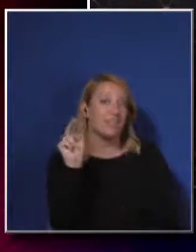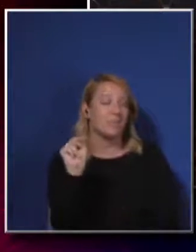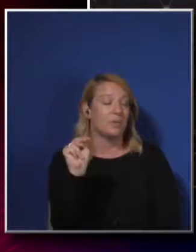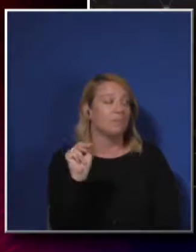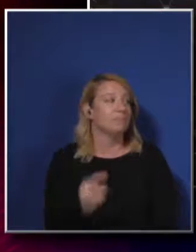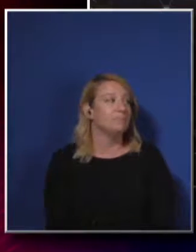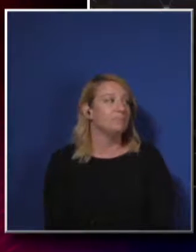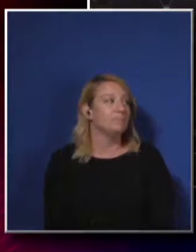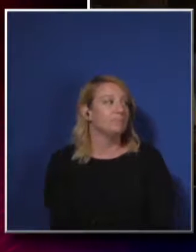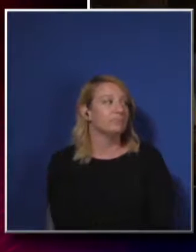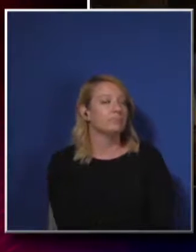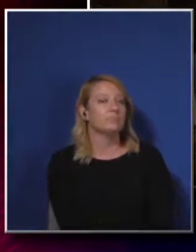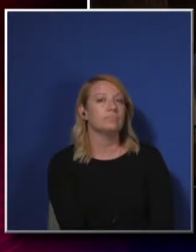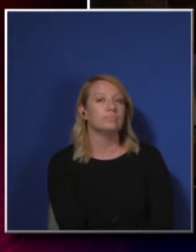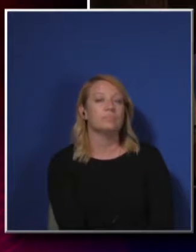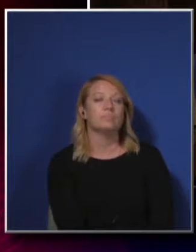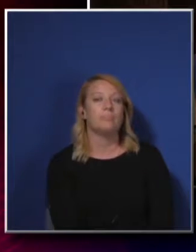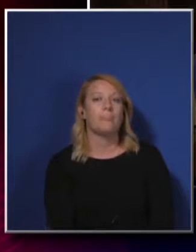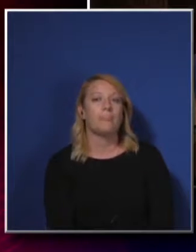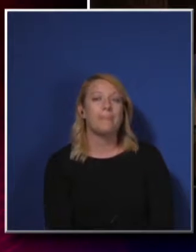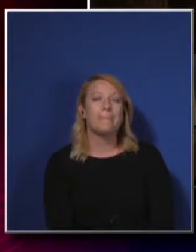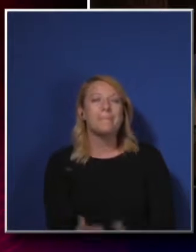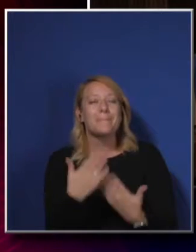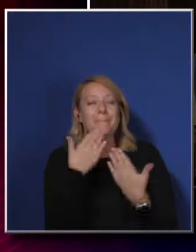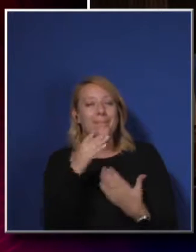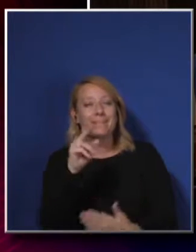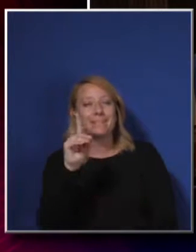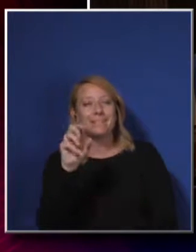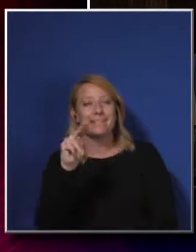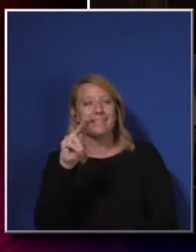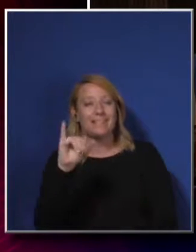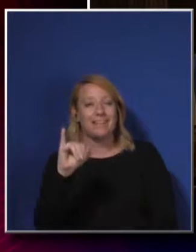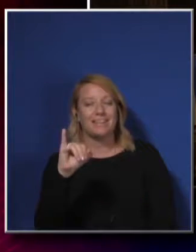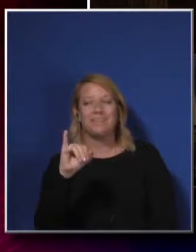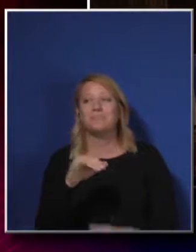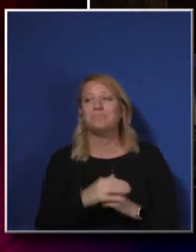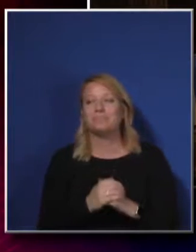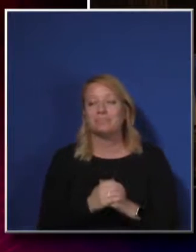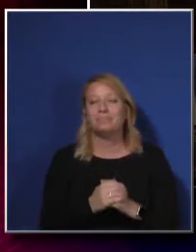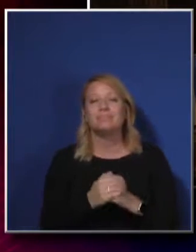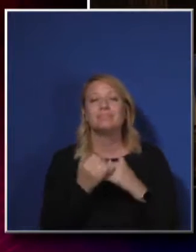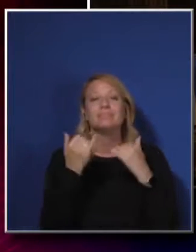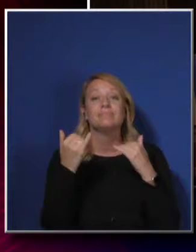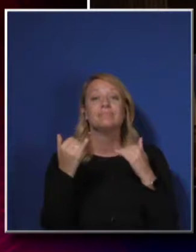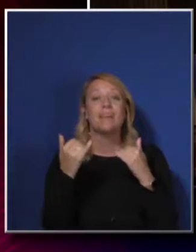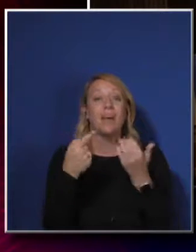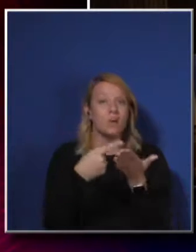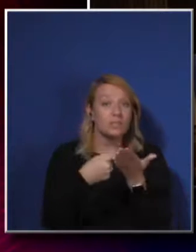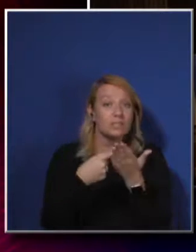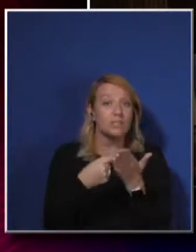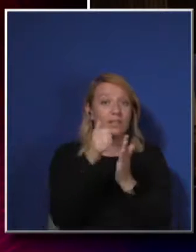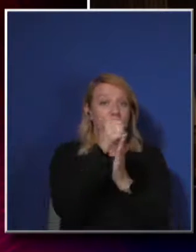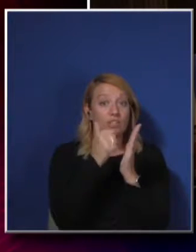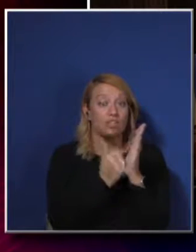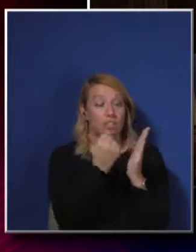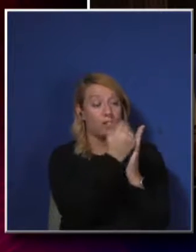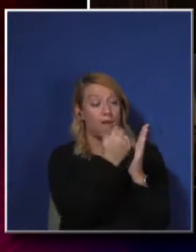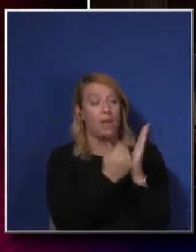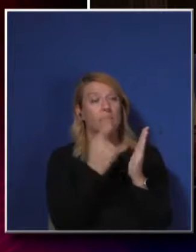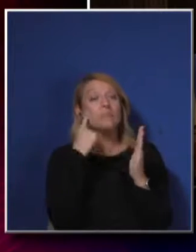Thank you, Danny. Item 8.02, discussion action item, agenda items for the next regular board meeting.